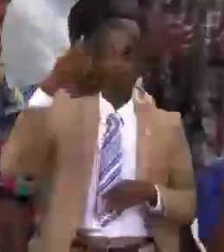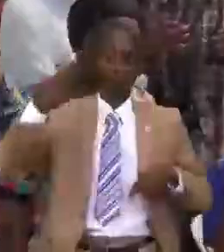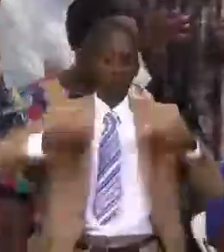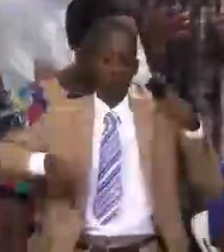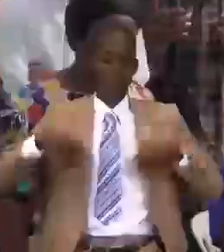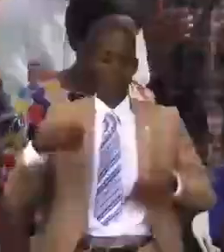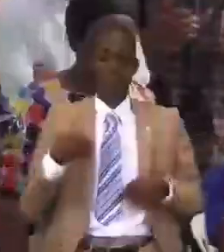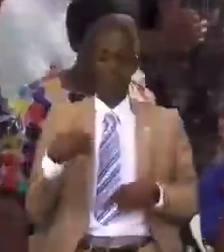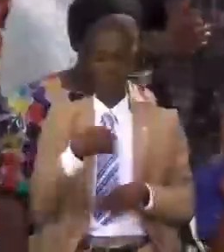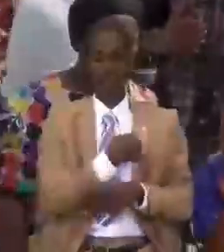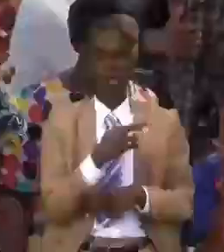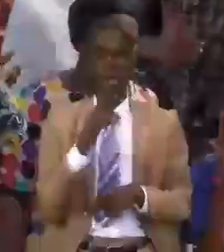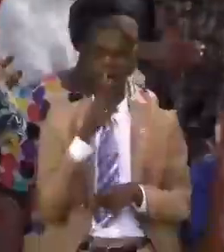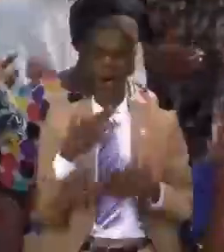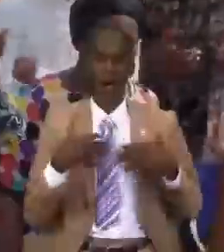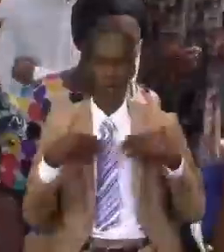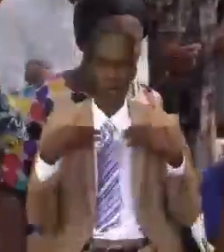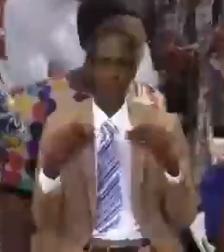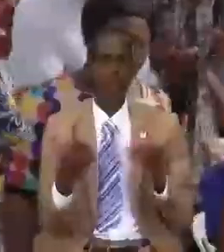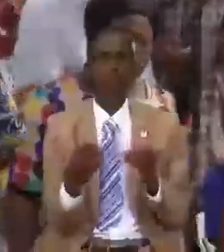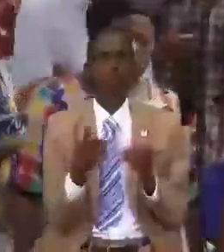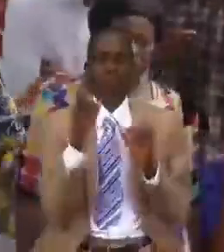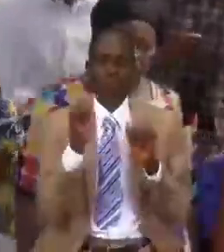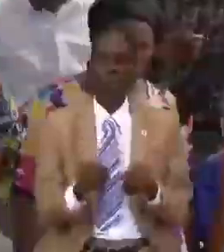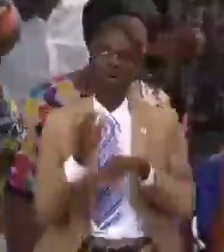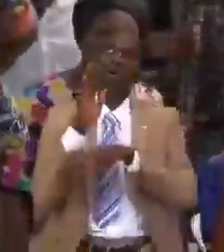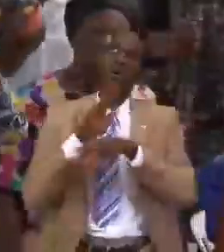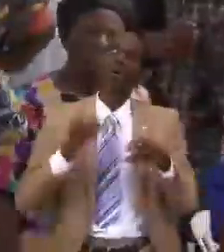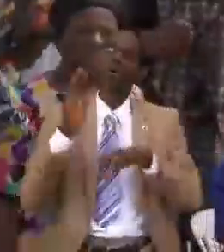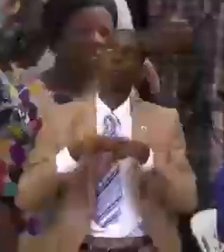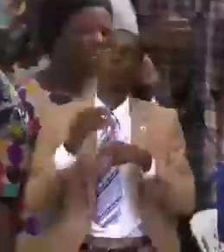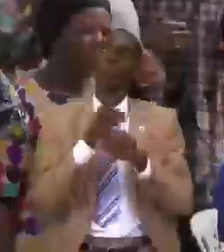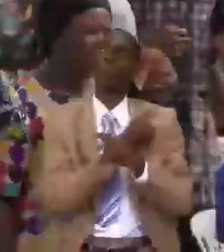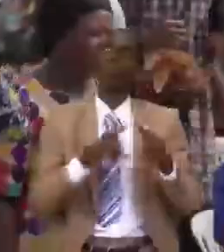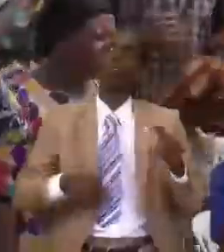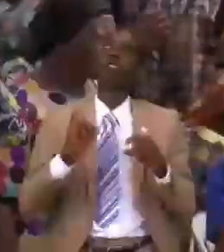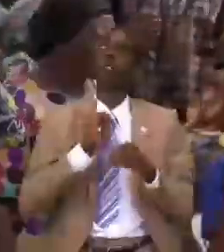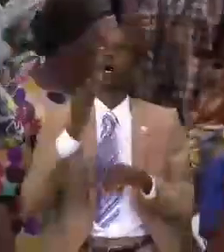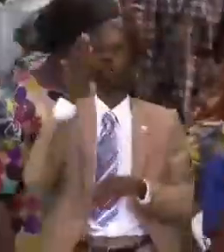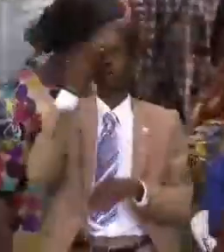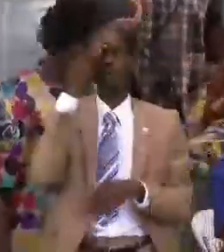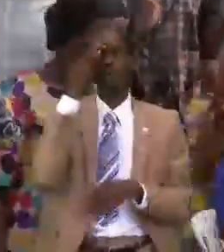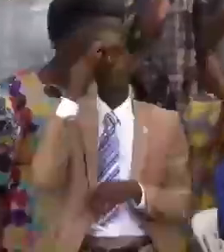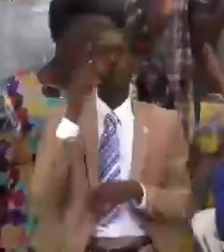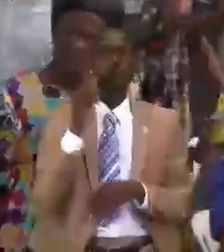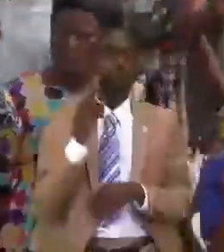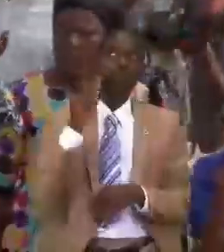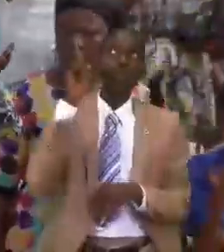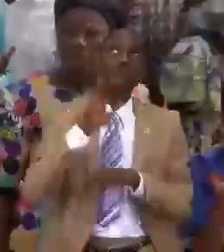upon the Lord and say, Lord, I know you don't want me to remain sick,